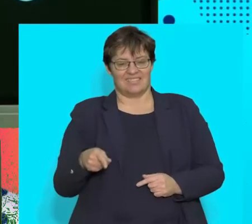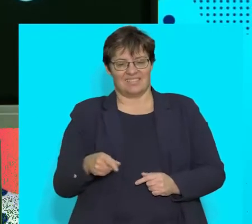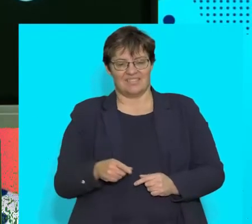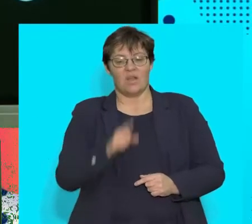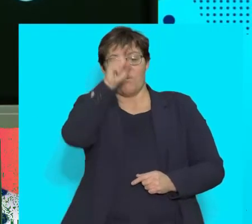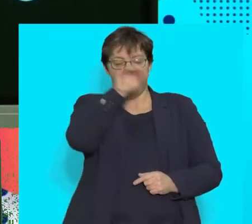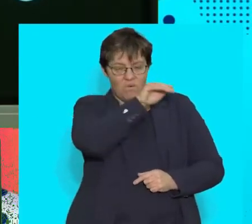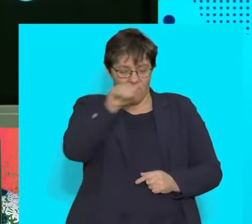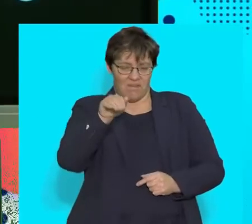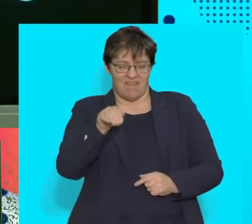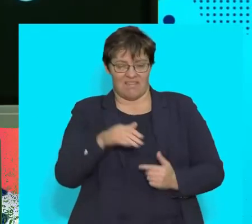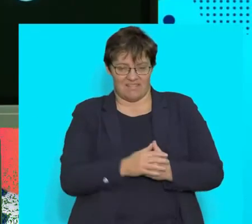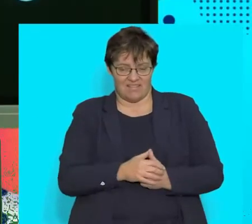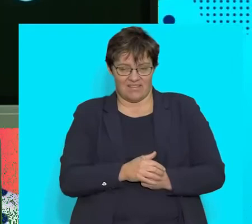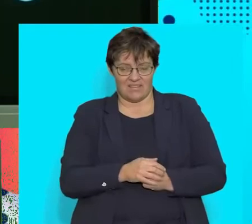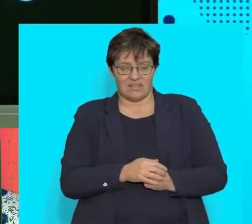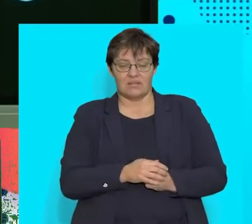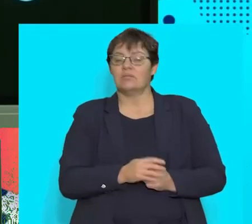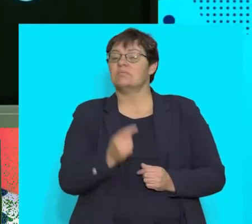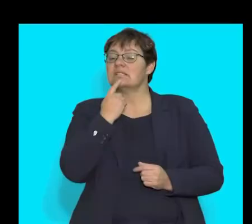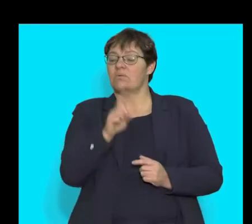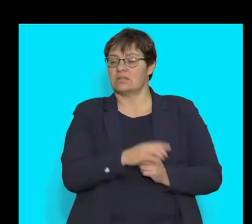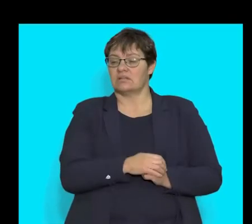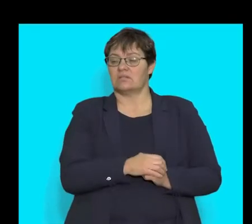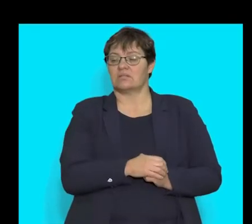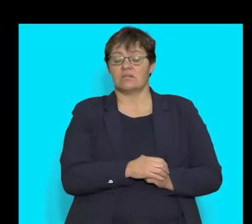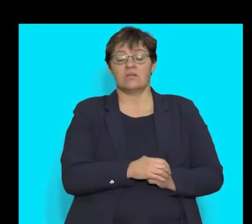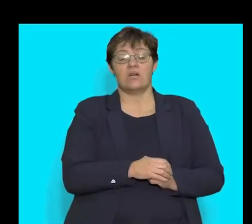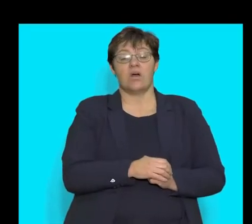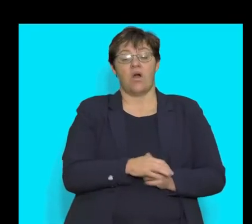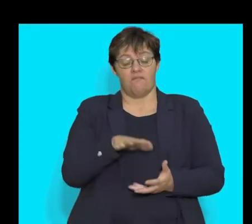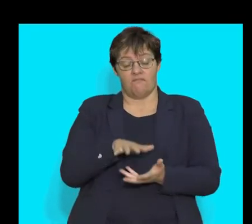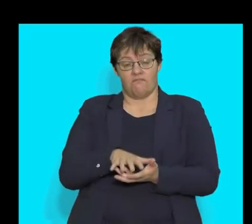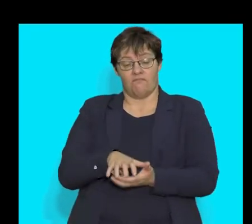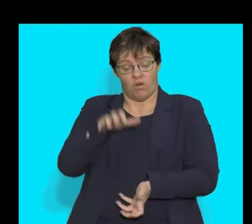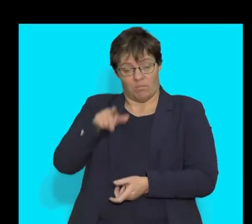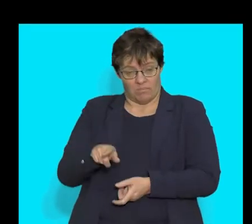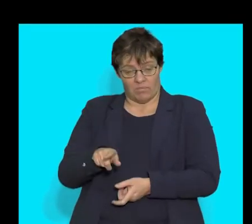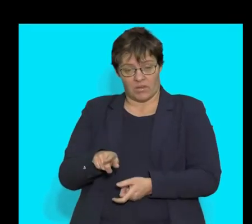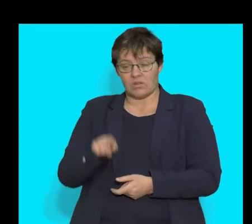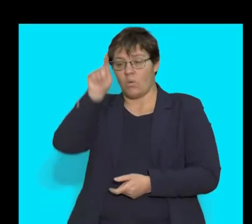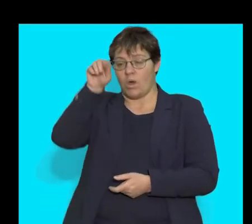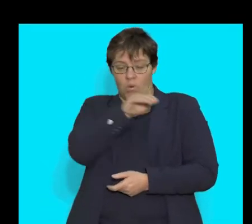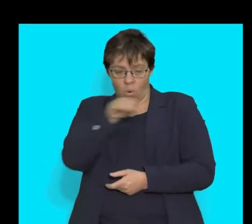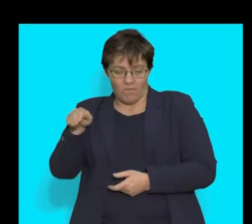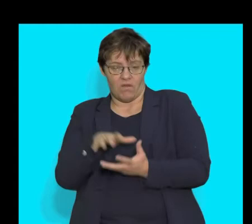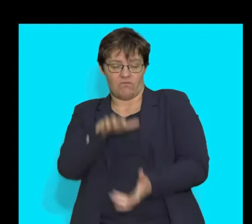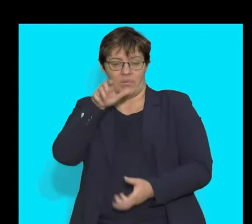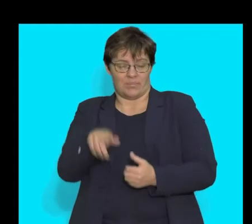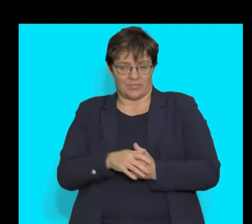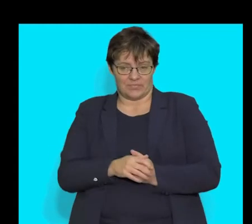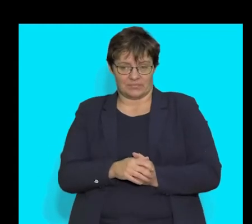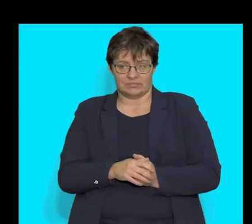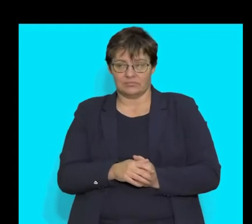1 over. So what I'm going to do is I'm going to take volume and I'm going to change it to 1 over volume.